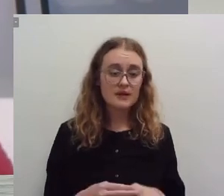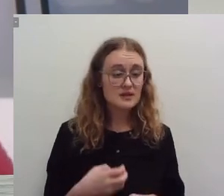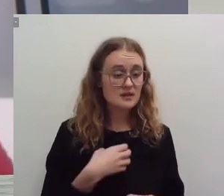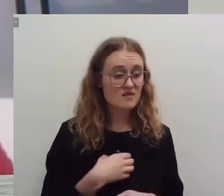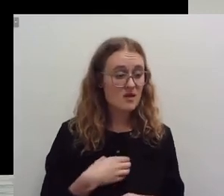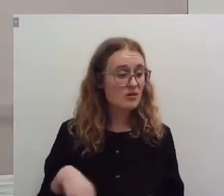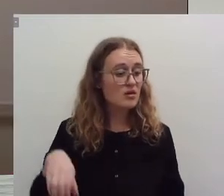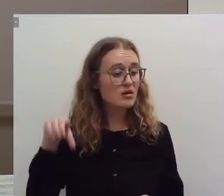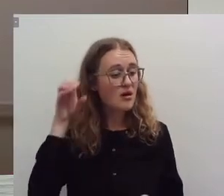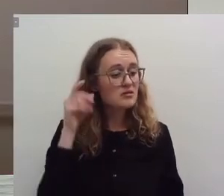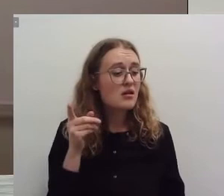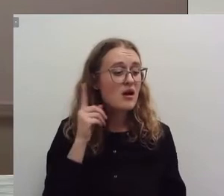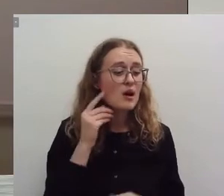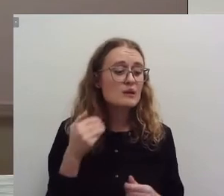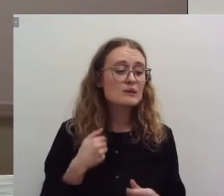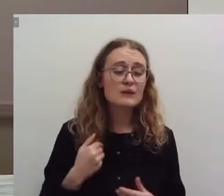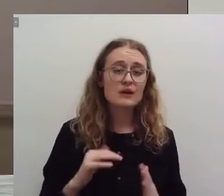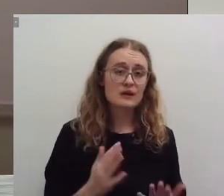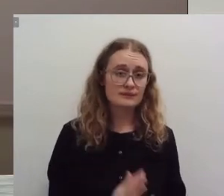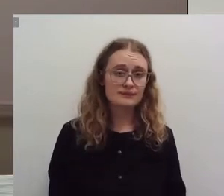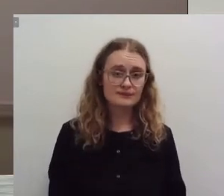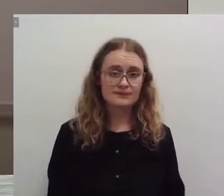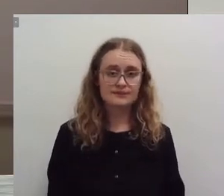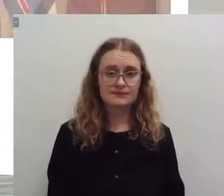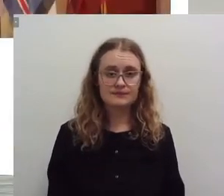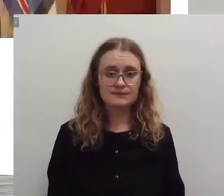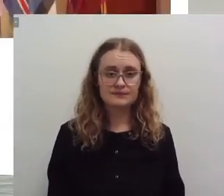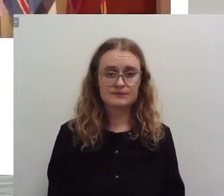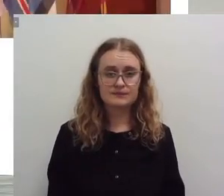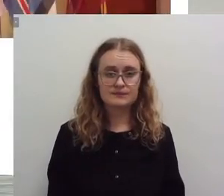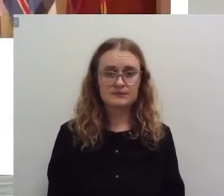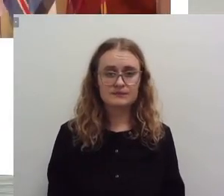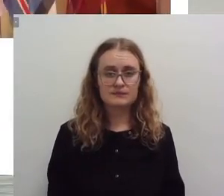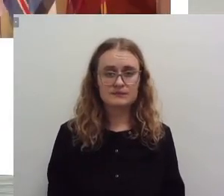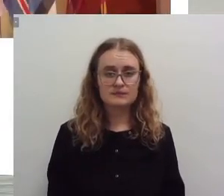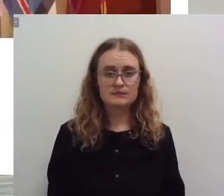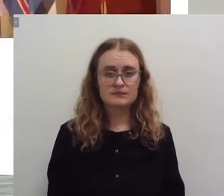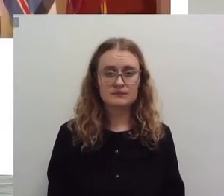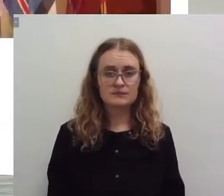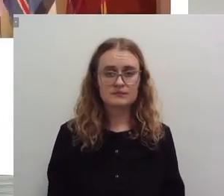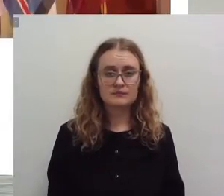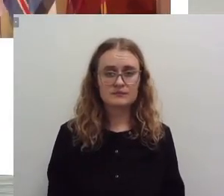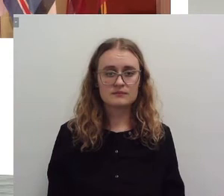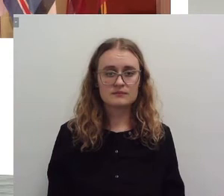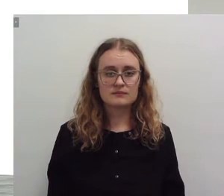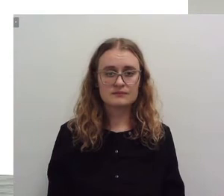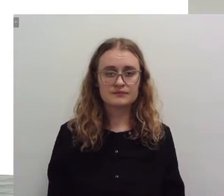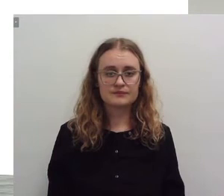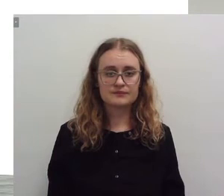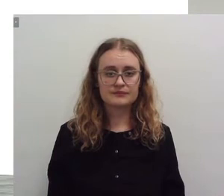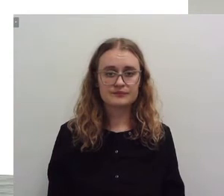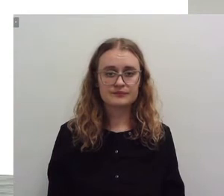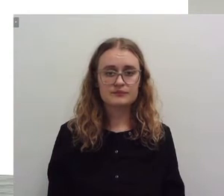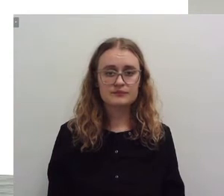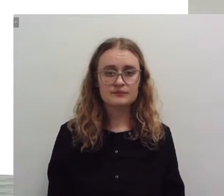Thank you. And Leah, I must ask you, I'm going to continue with you for a bit, because we know that working at